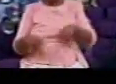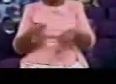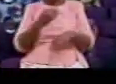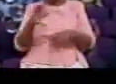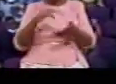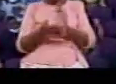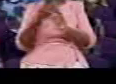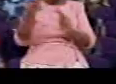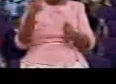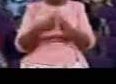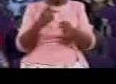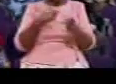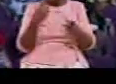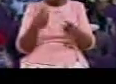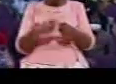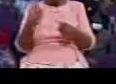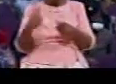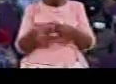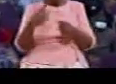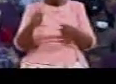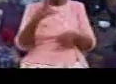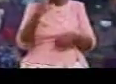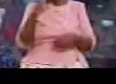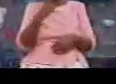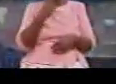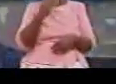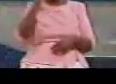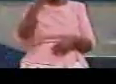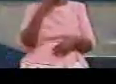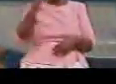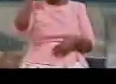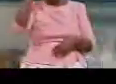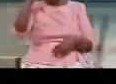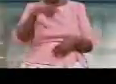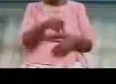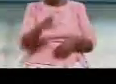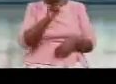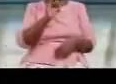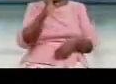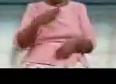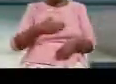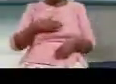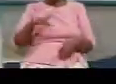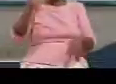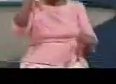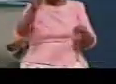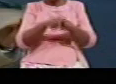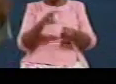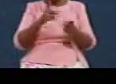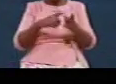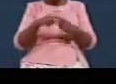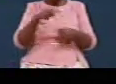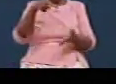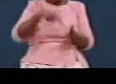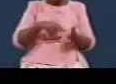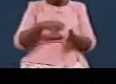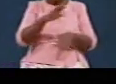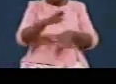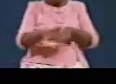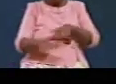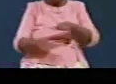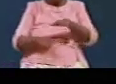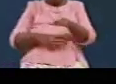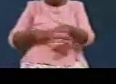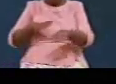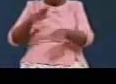then Shadrach, Meshach, Abednego. Those are my brothers. And then they rose up, and then they were walking. And then